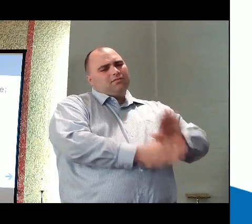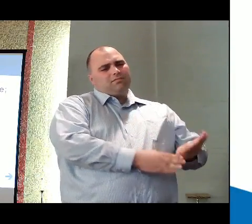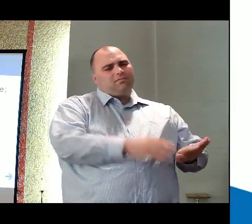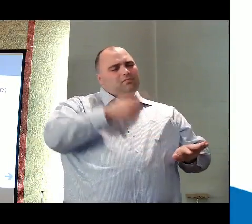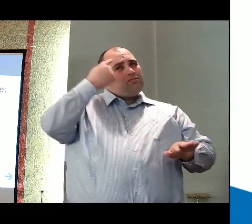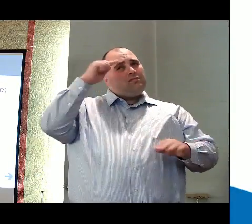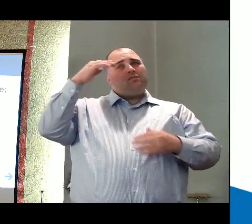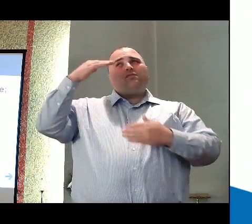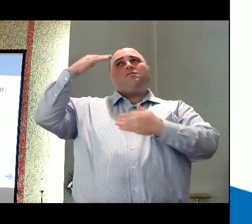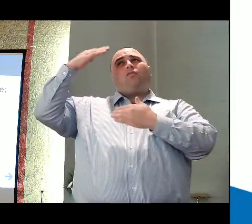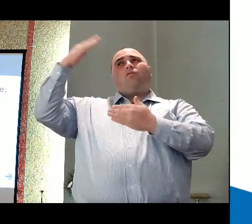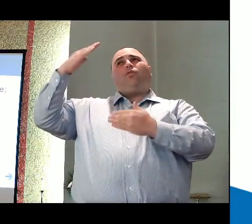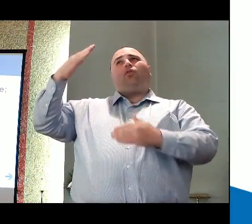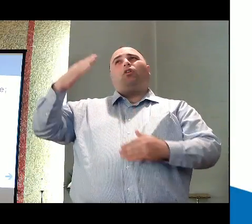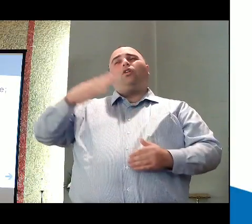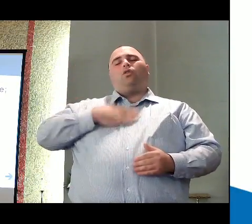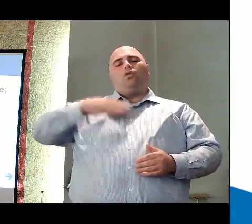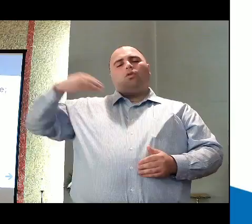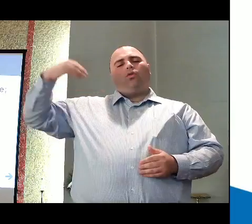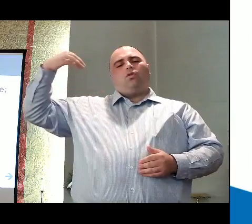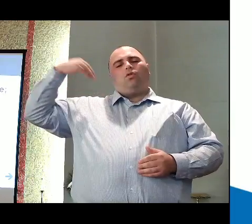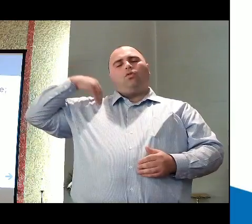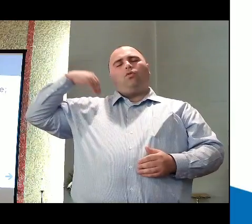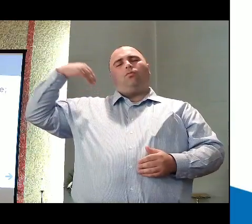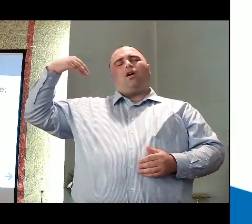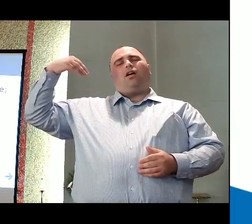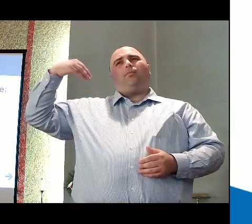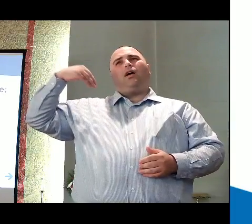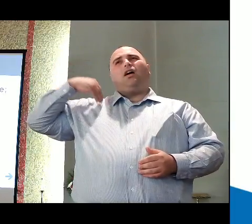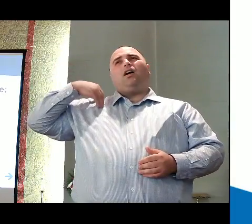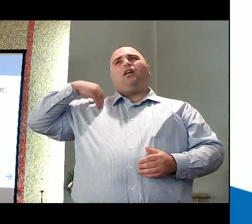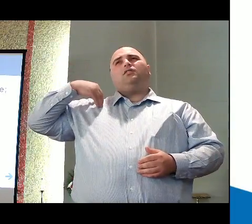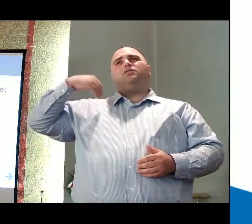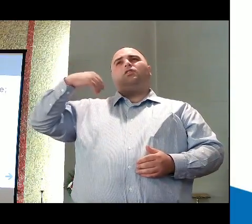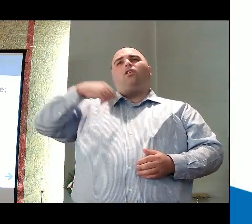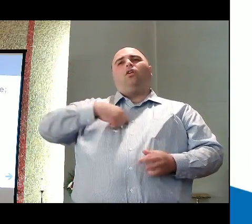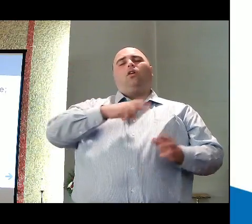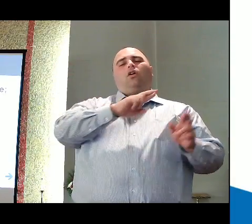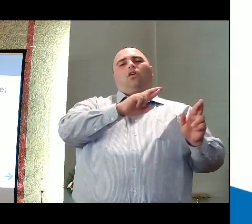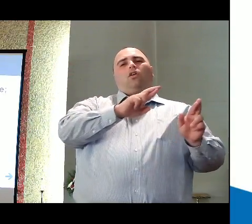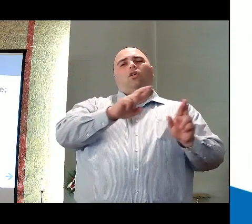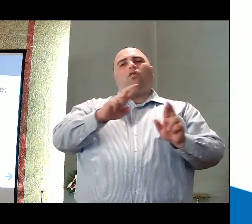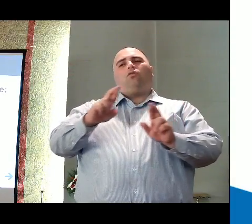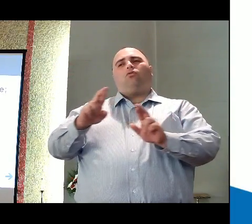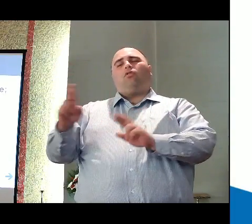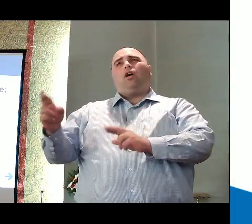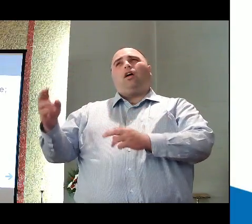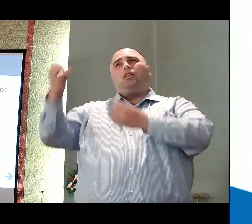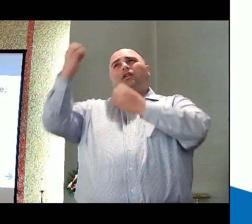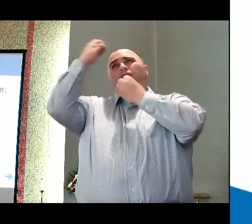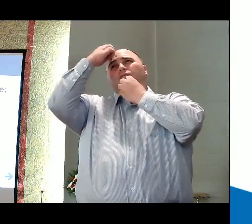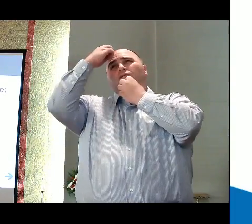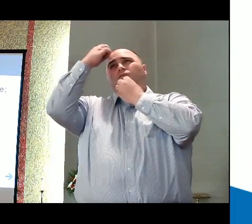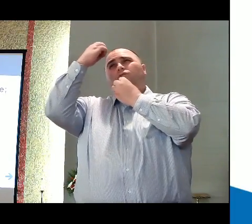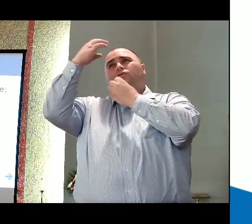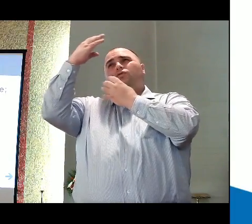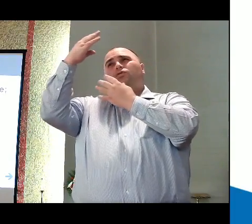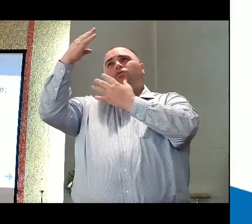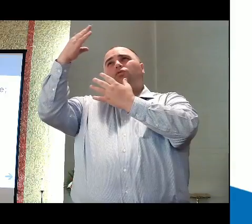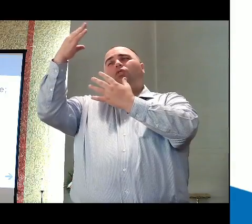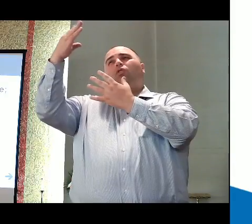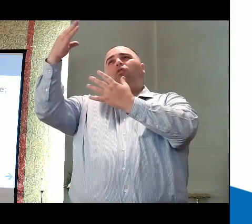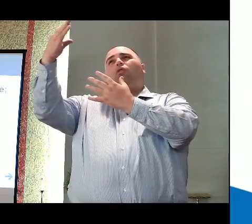set apart for you, my master, ready to